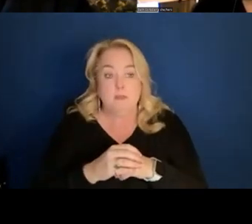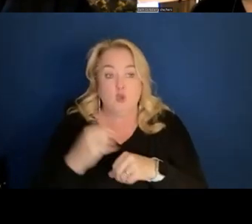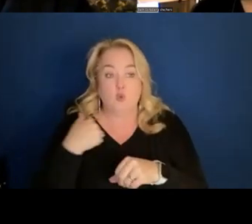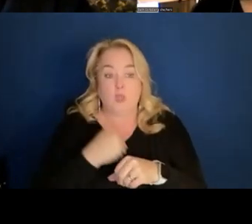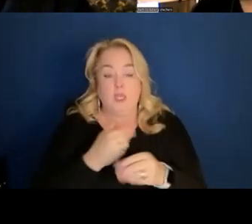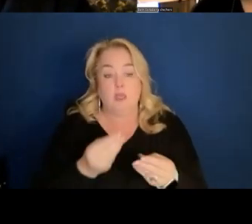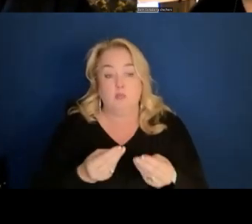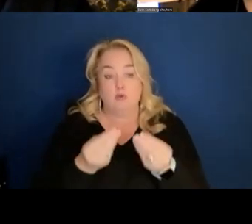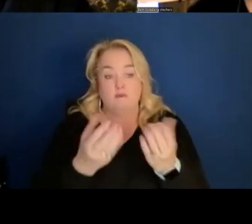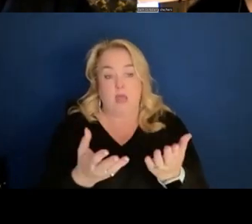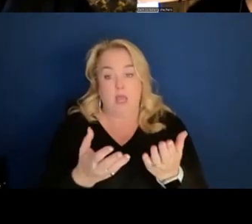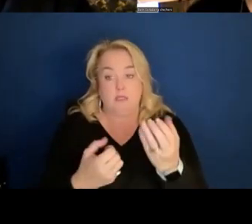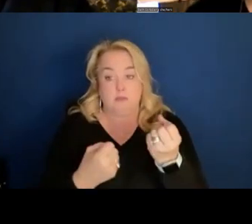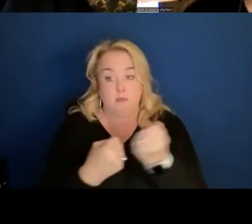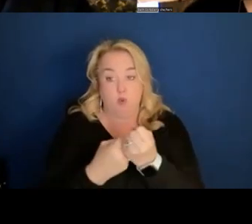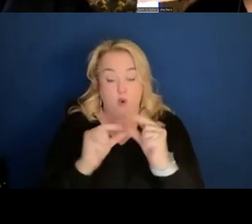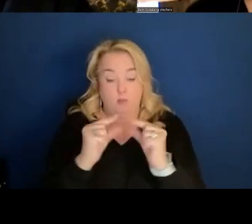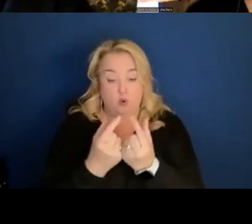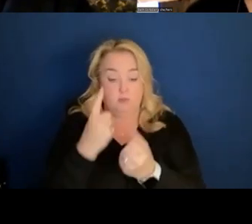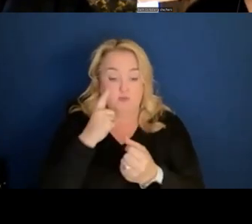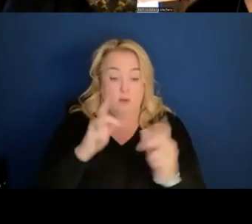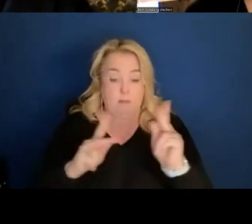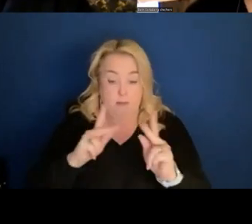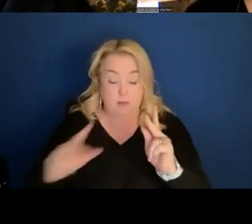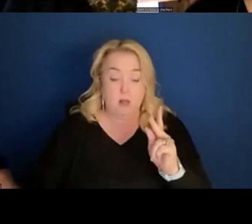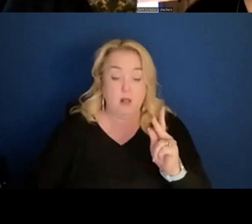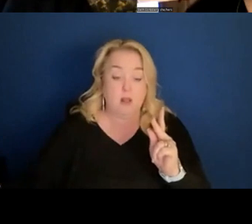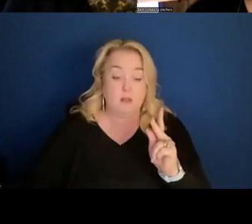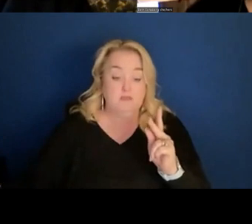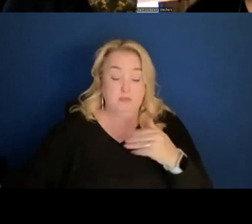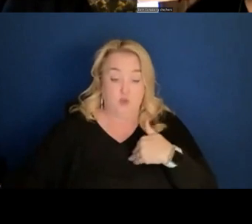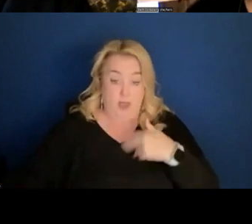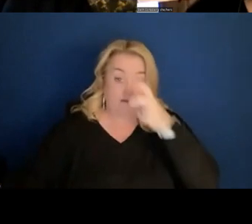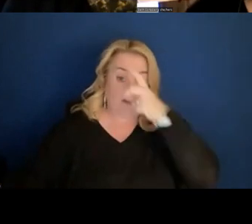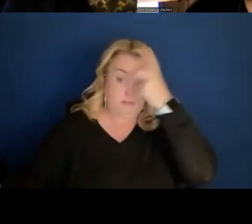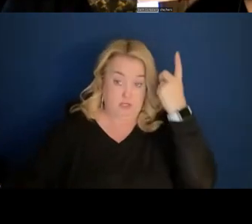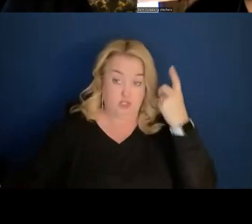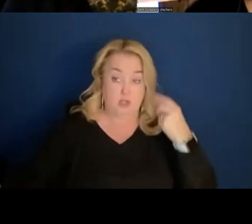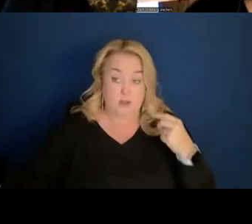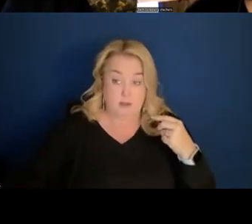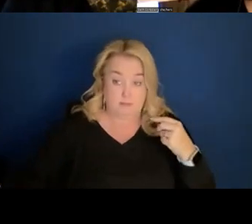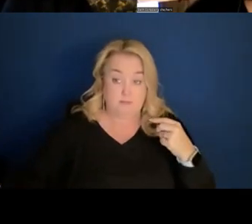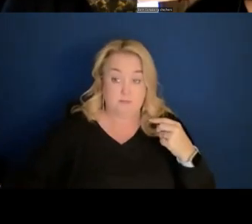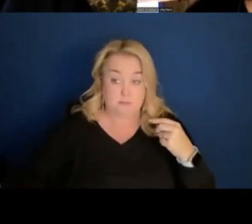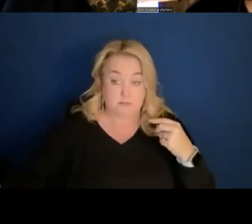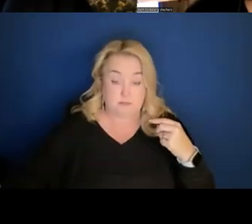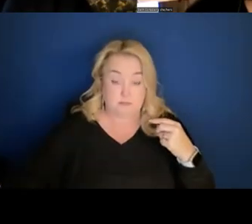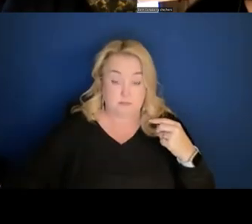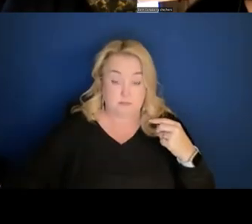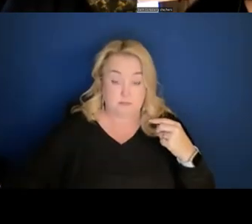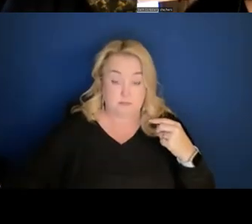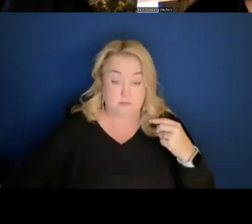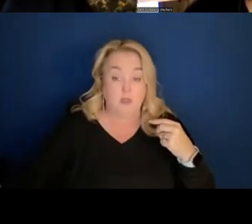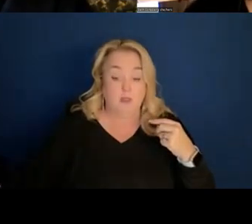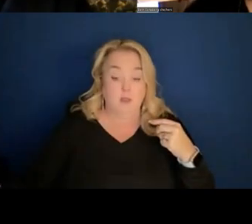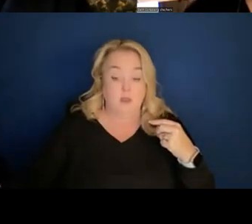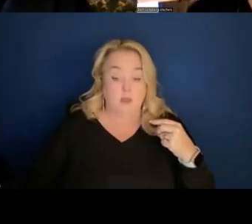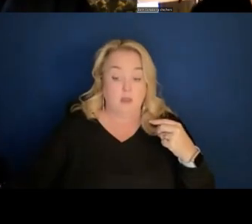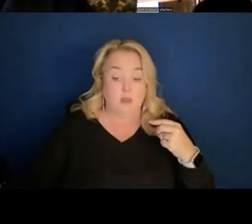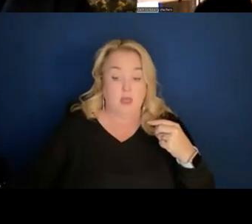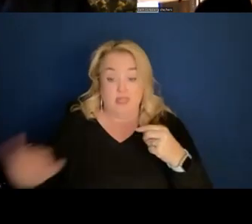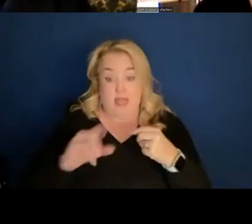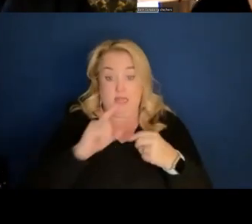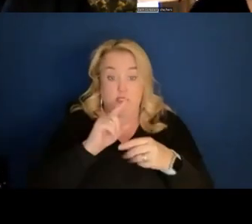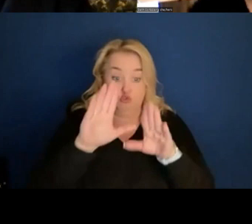offer support groups for people who have early stage dementia. And what's great about that is that that's great for the